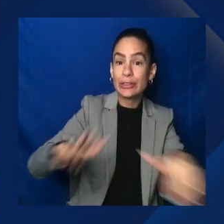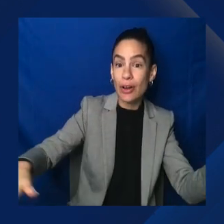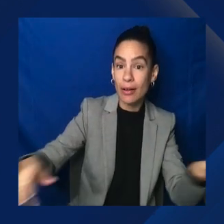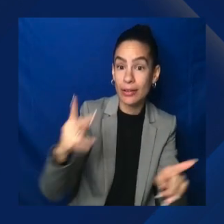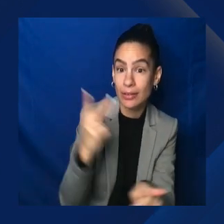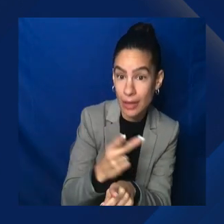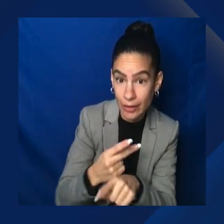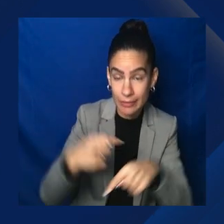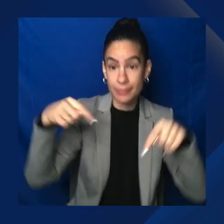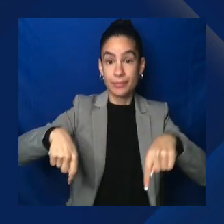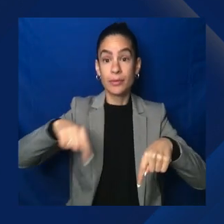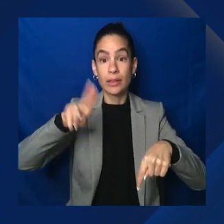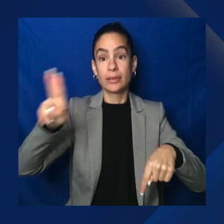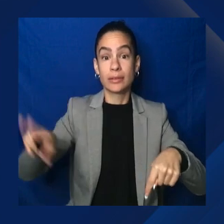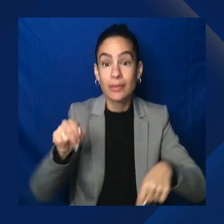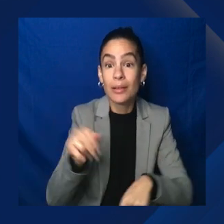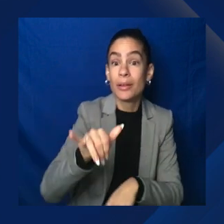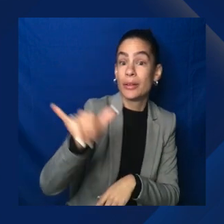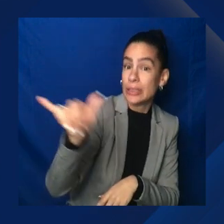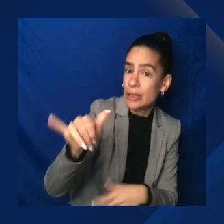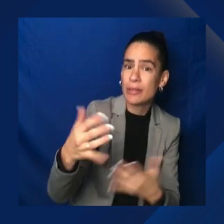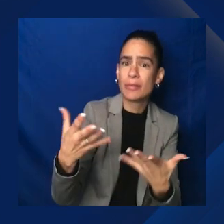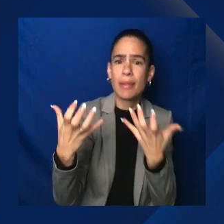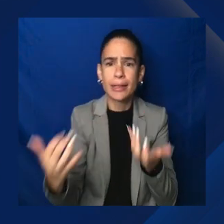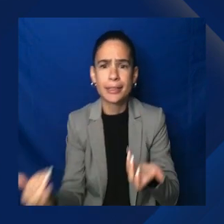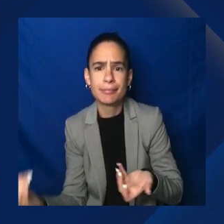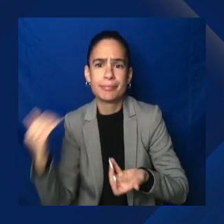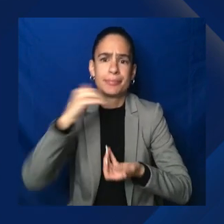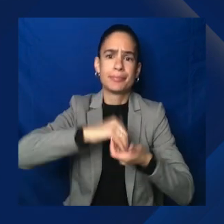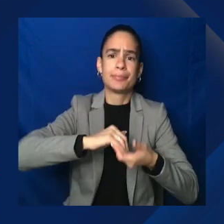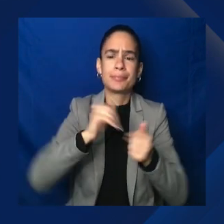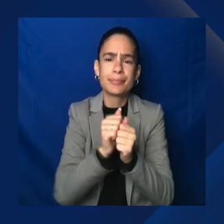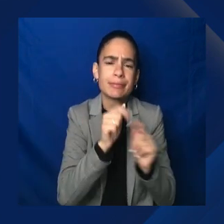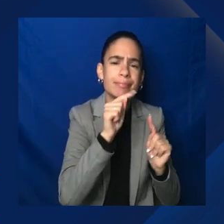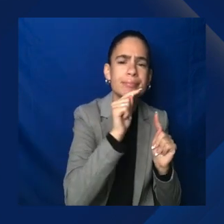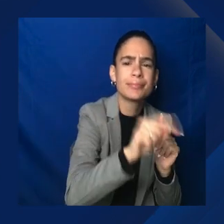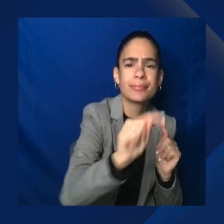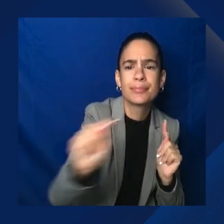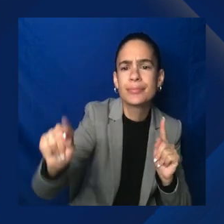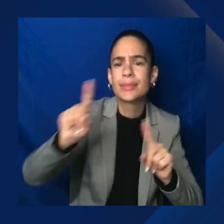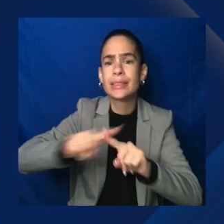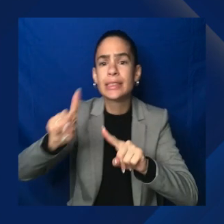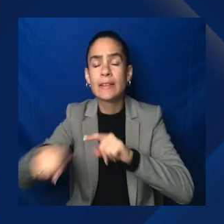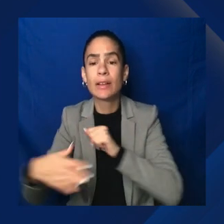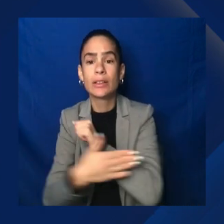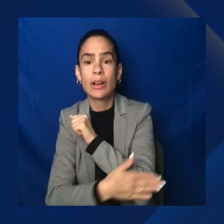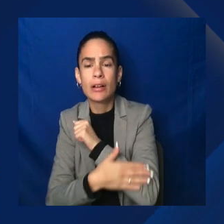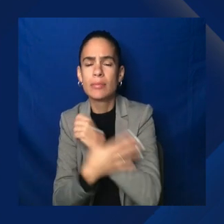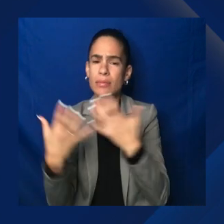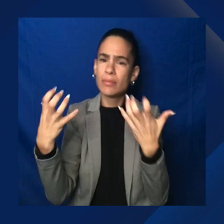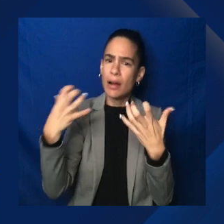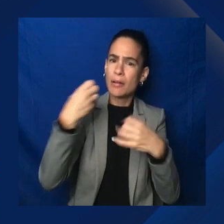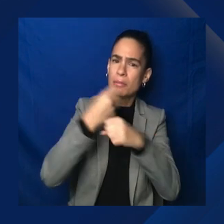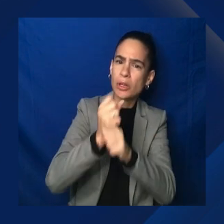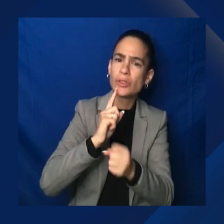health around the world to ensure that all people have access to quality health care.